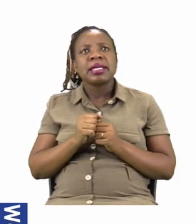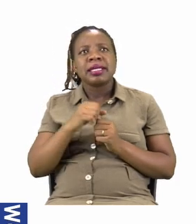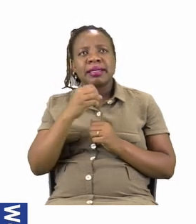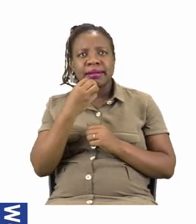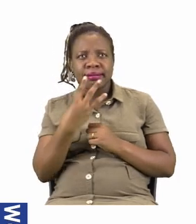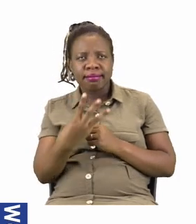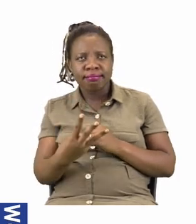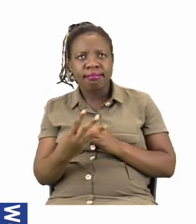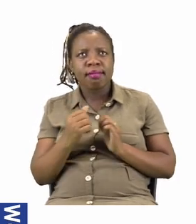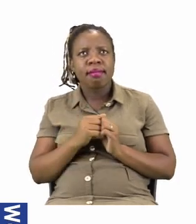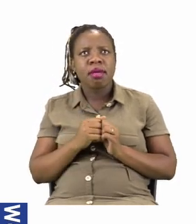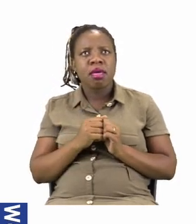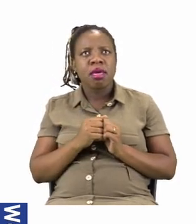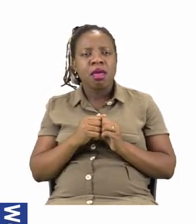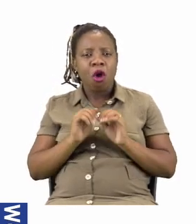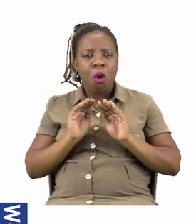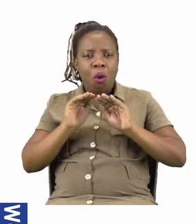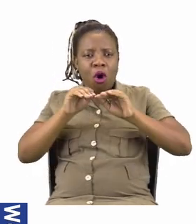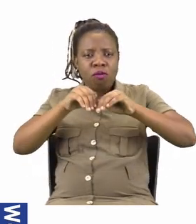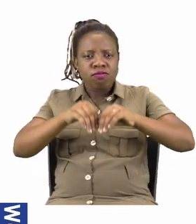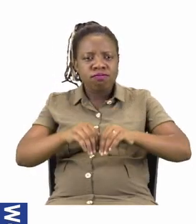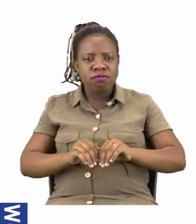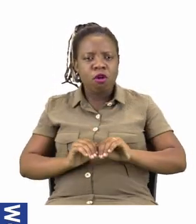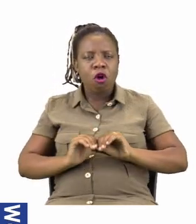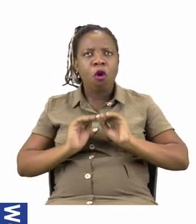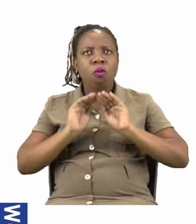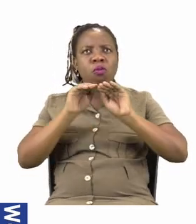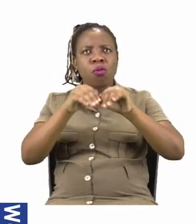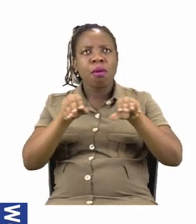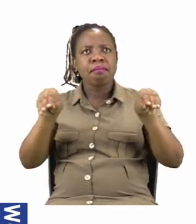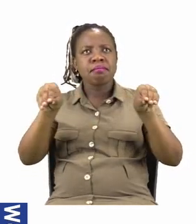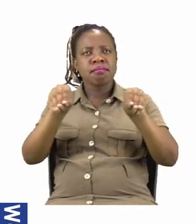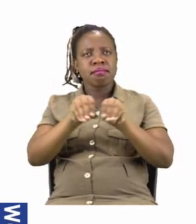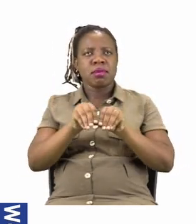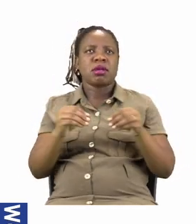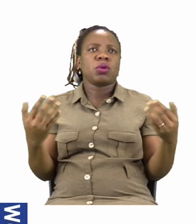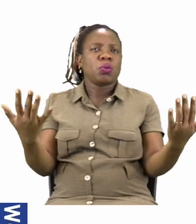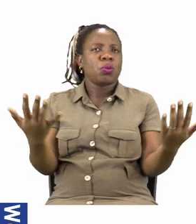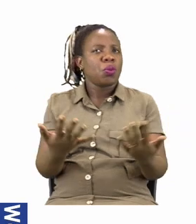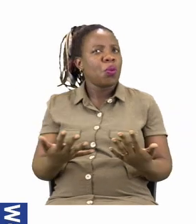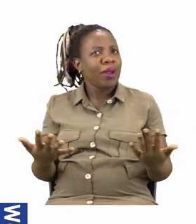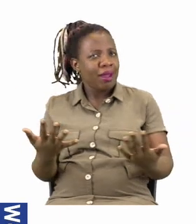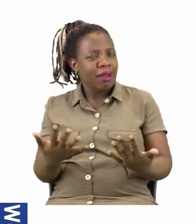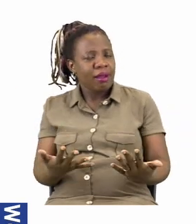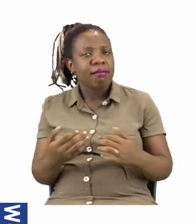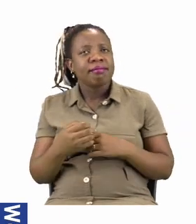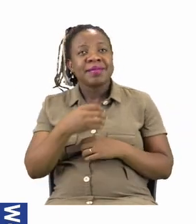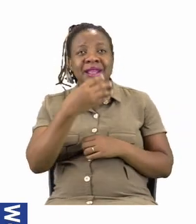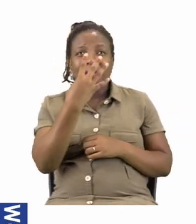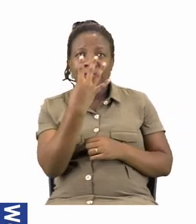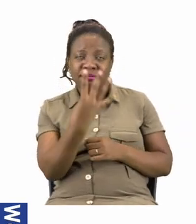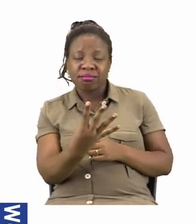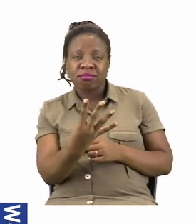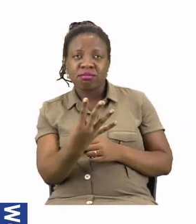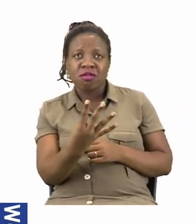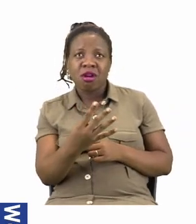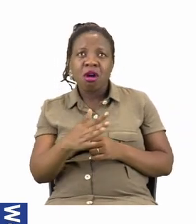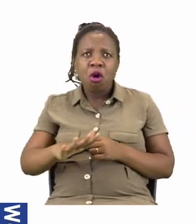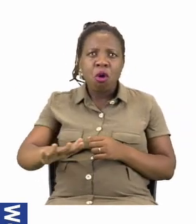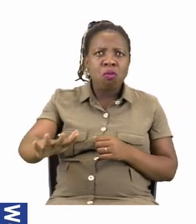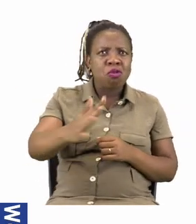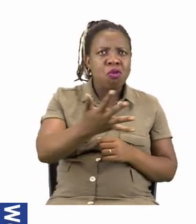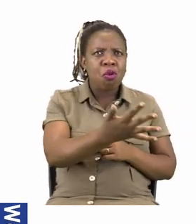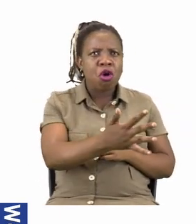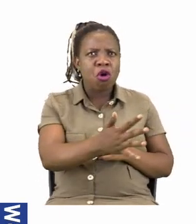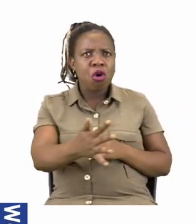Number 4, what is not allowed at the water park? 5,